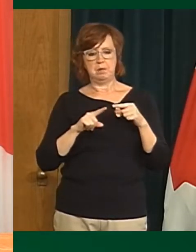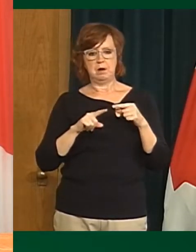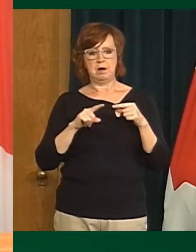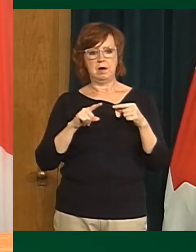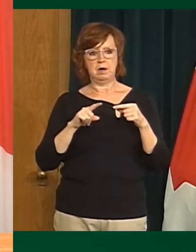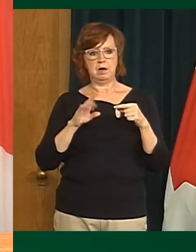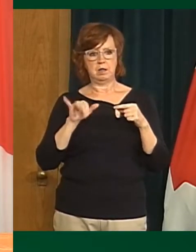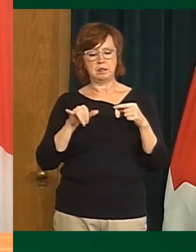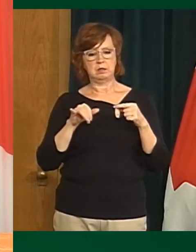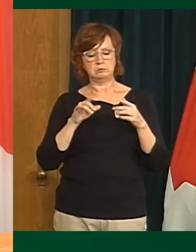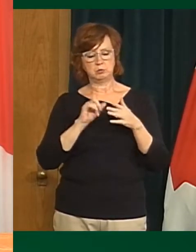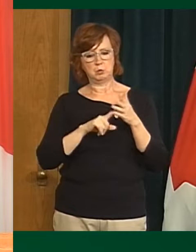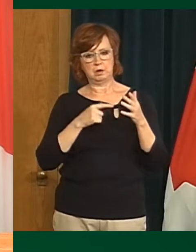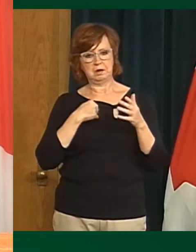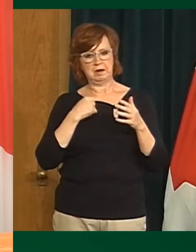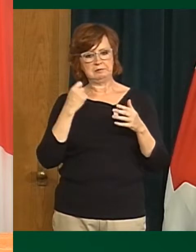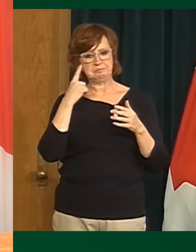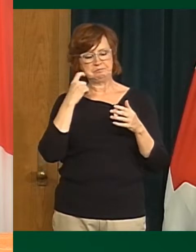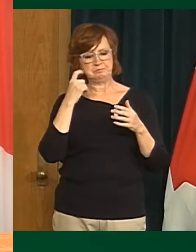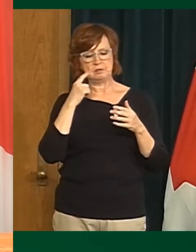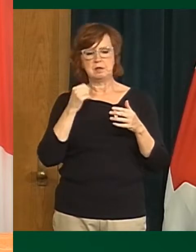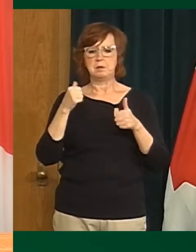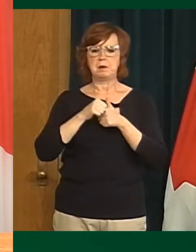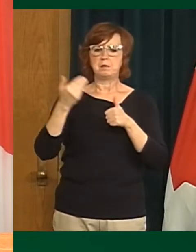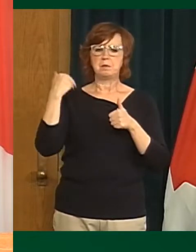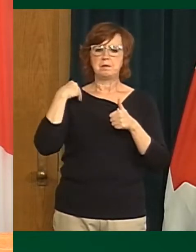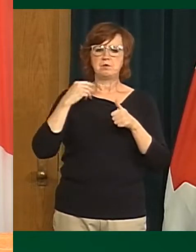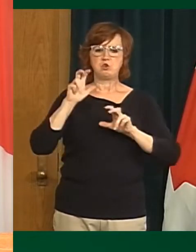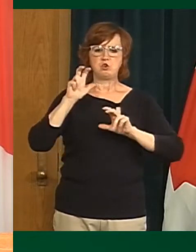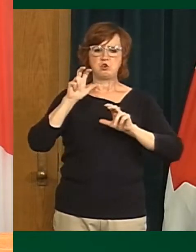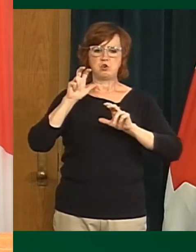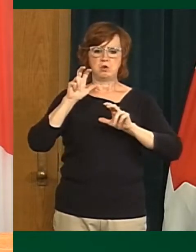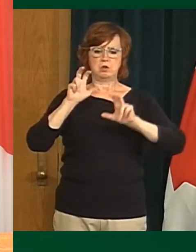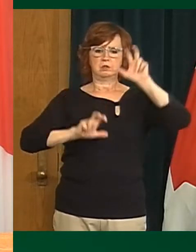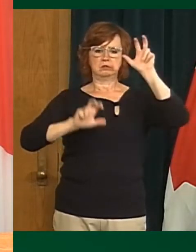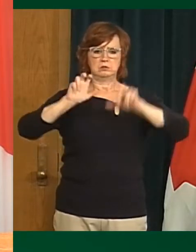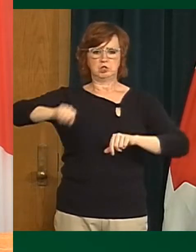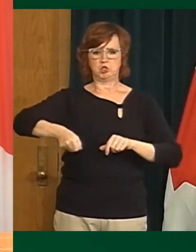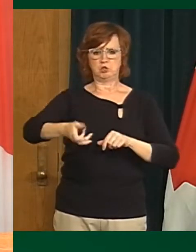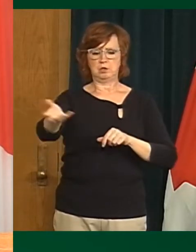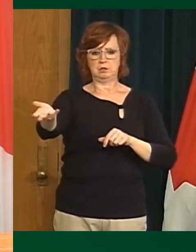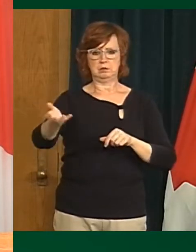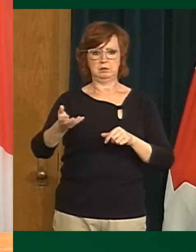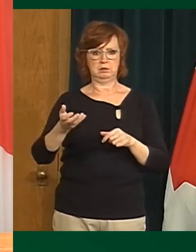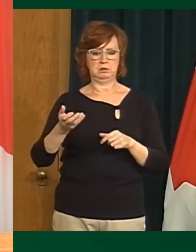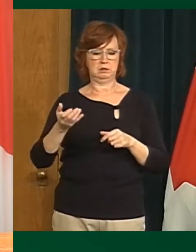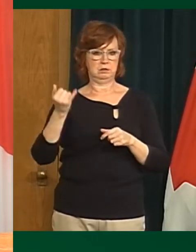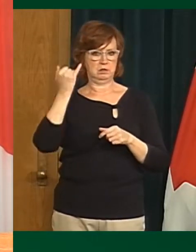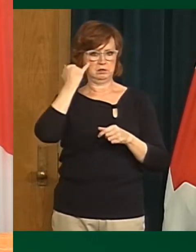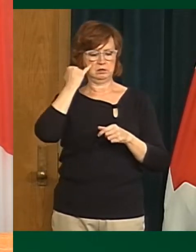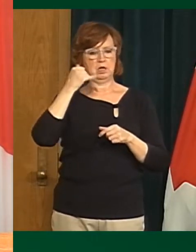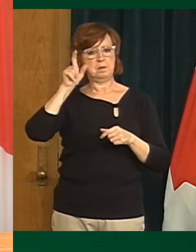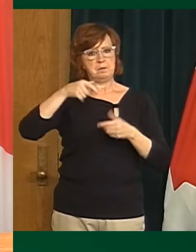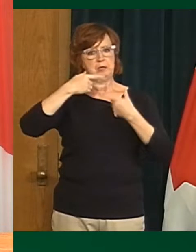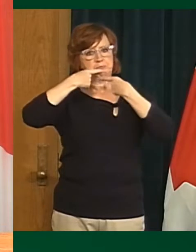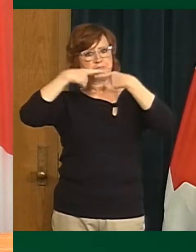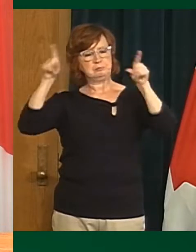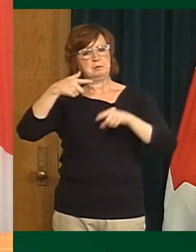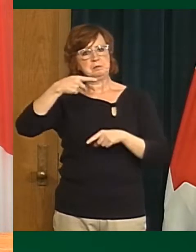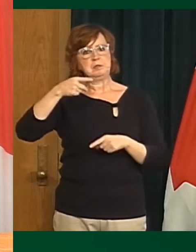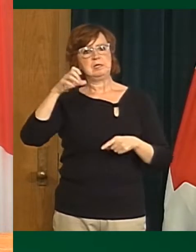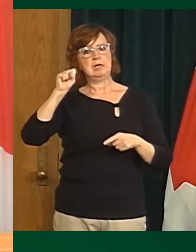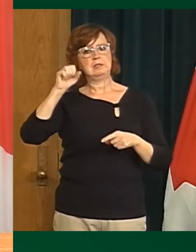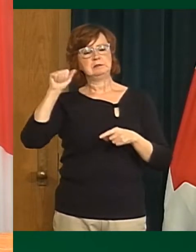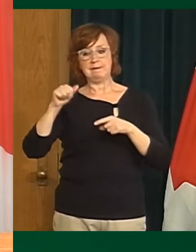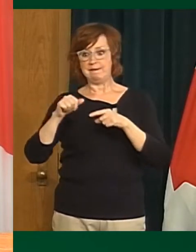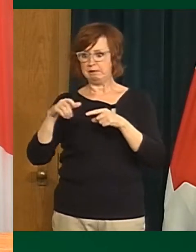this, or in the past when there's been a bomb spill, obviously public service announcement is always done if you can't contact everyone. In this case, our